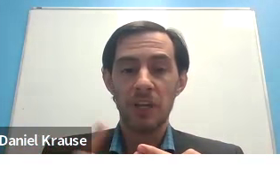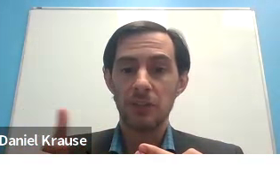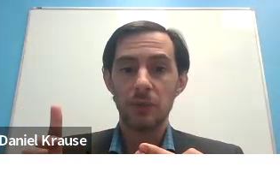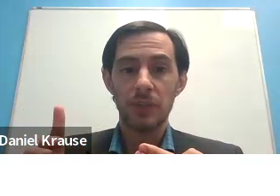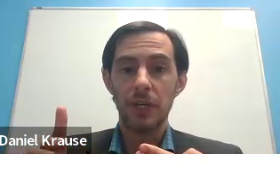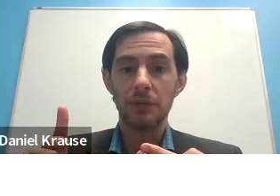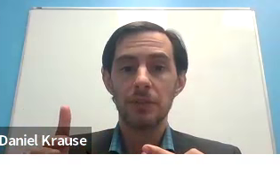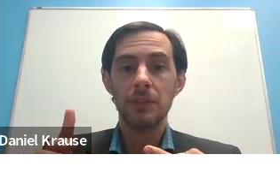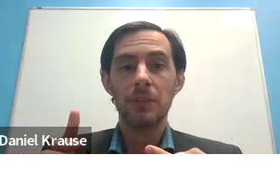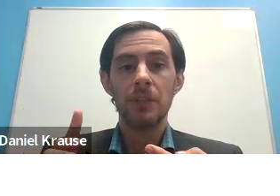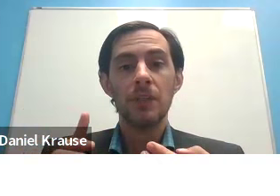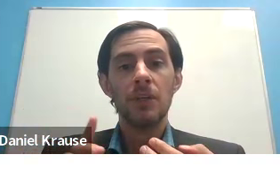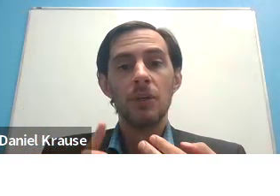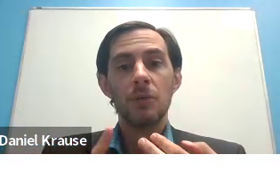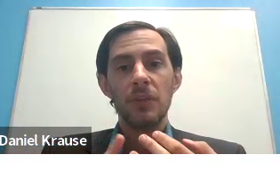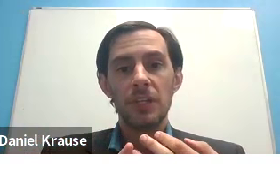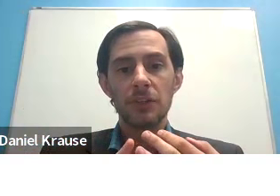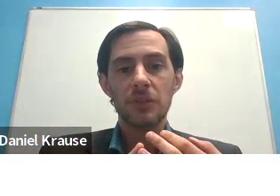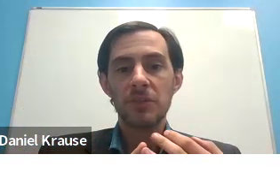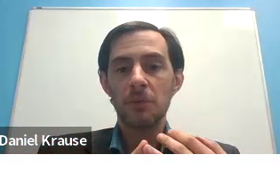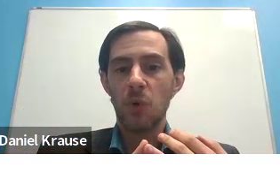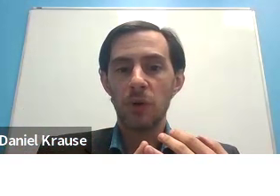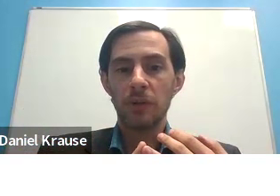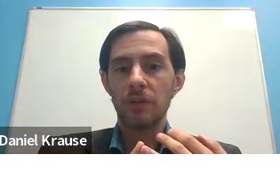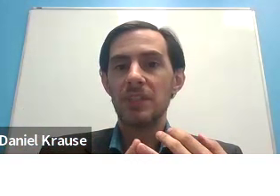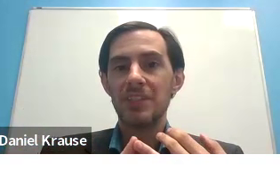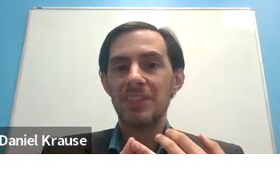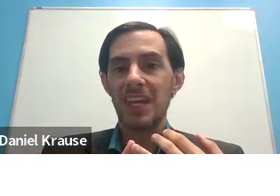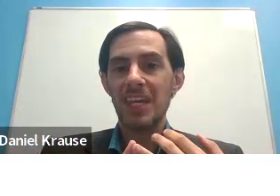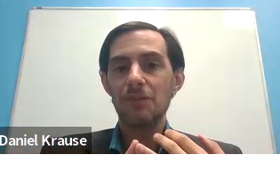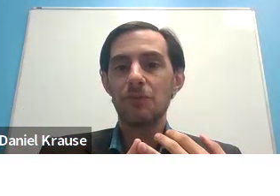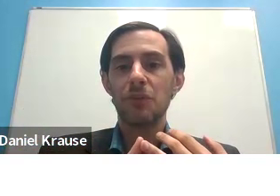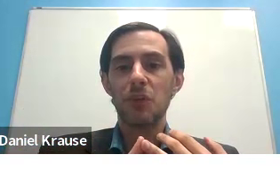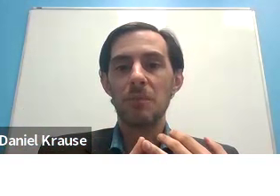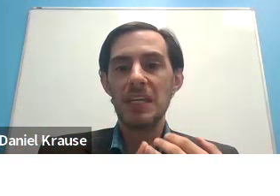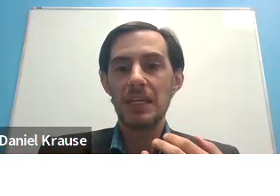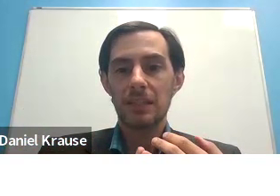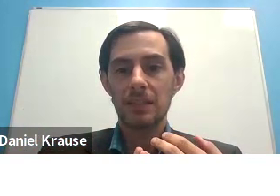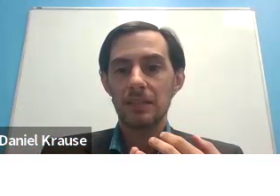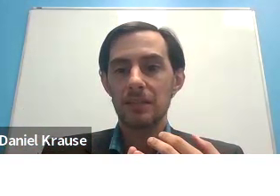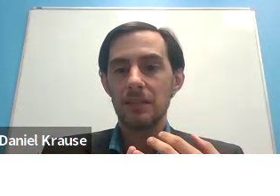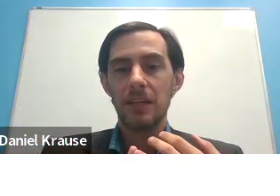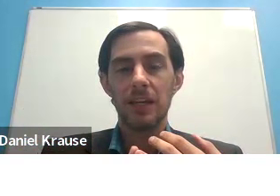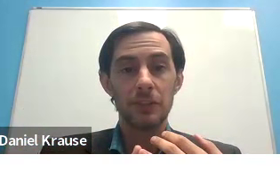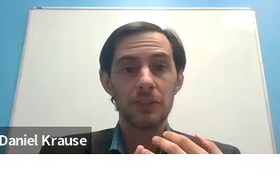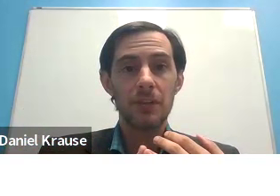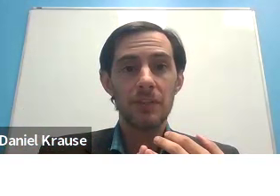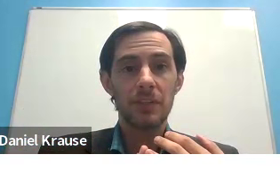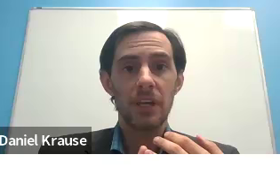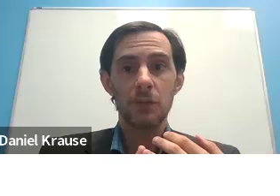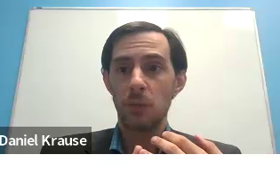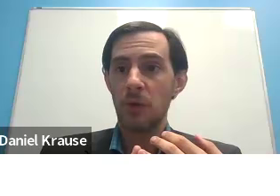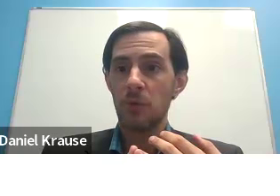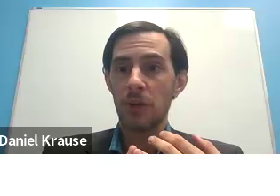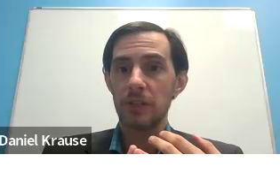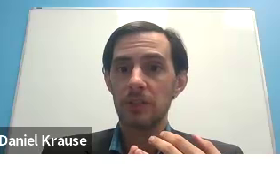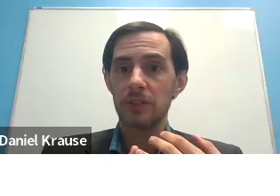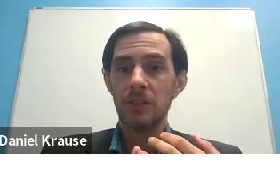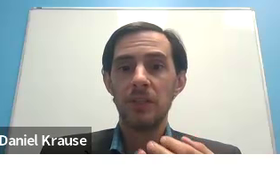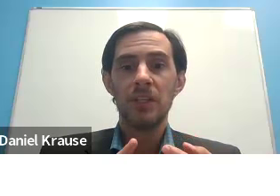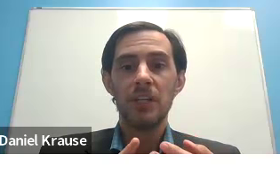making do without. Here's something important. Save for the immediate, as in your savings account or your